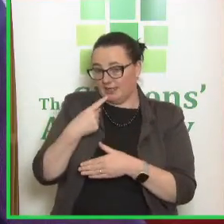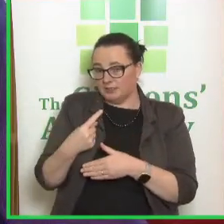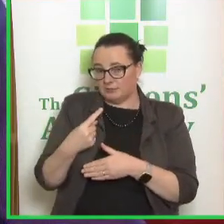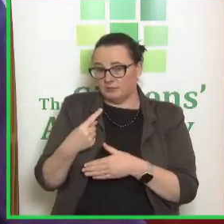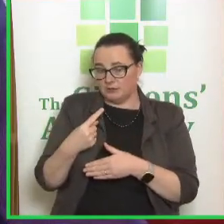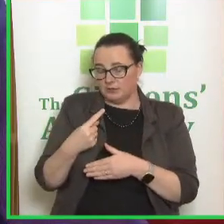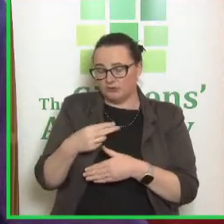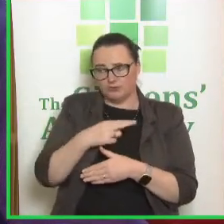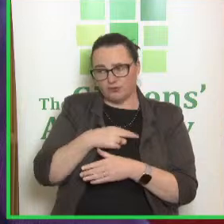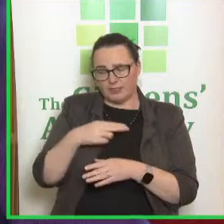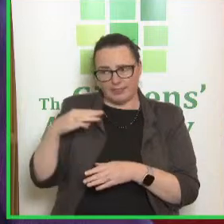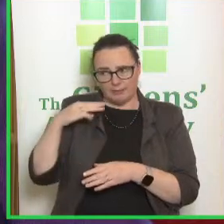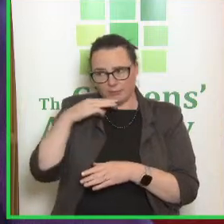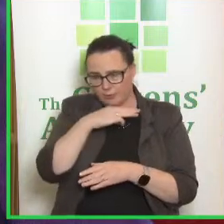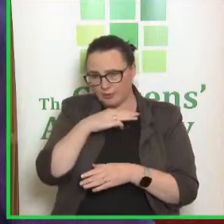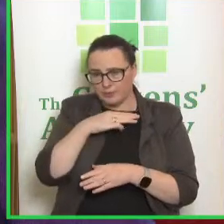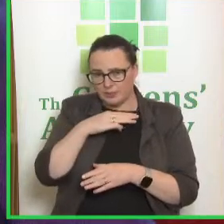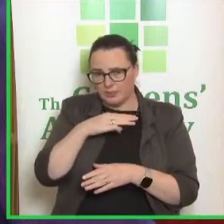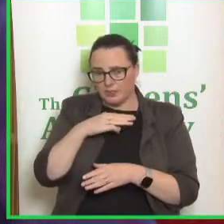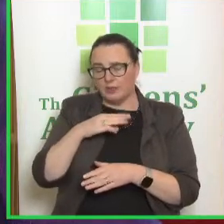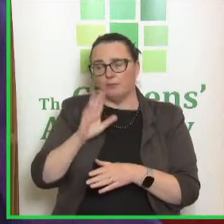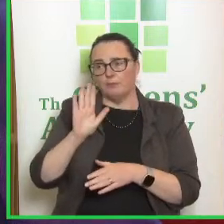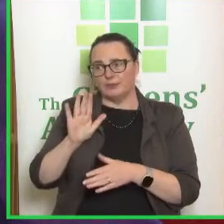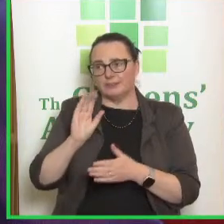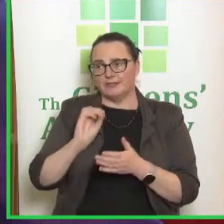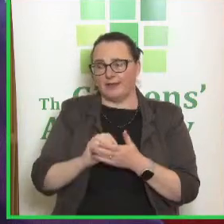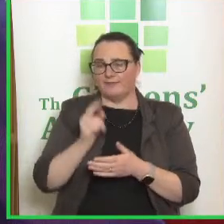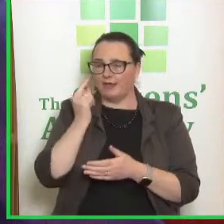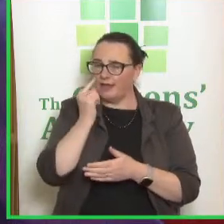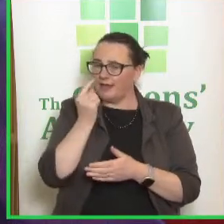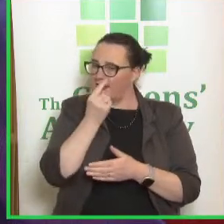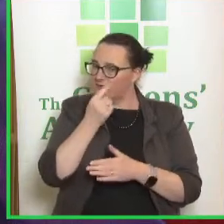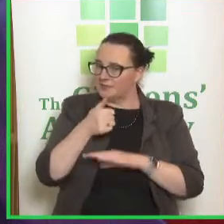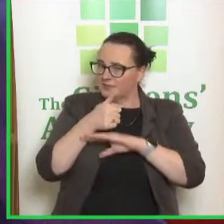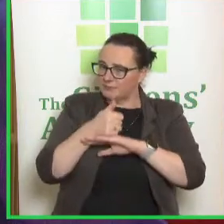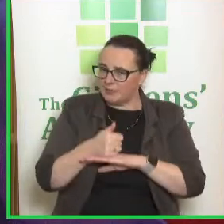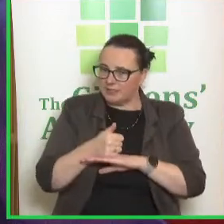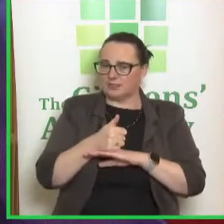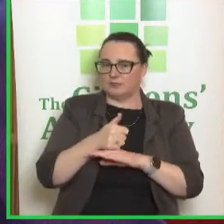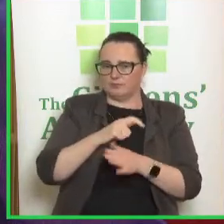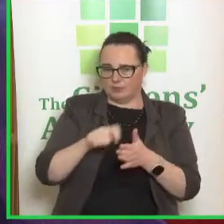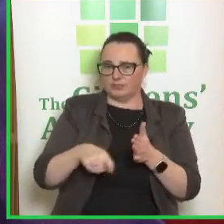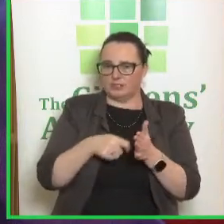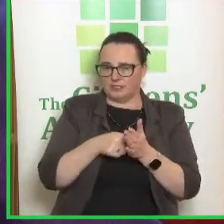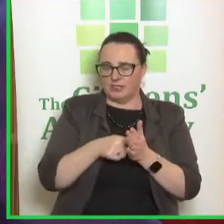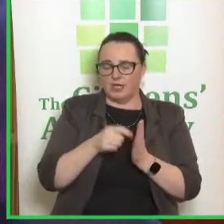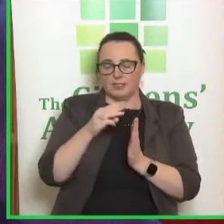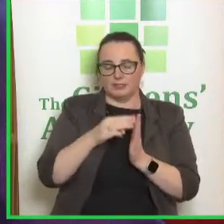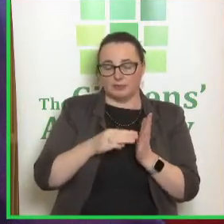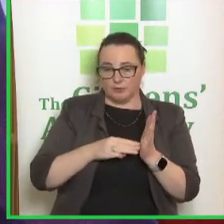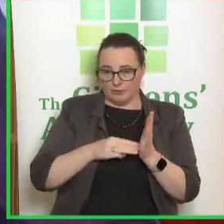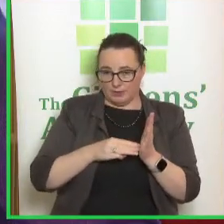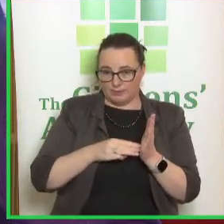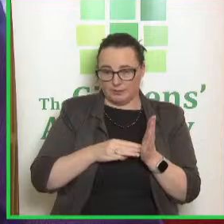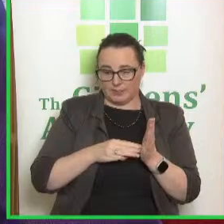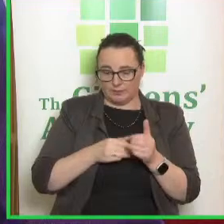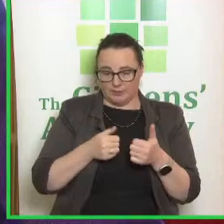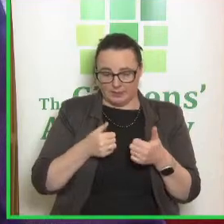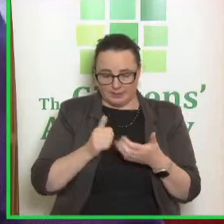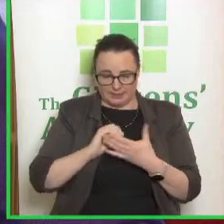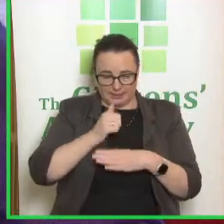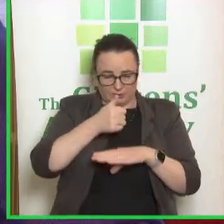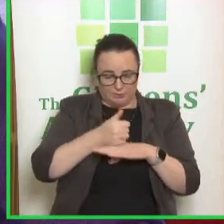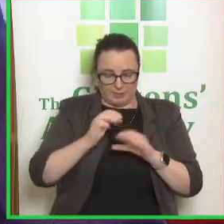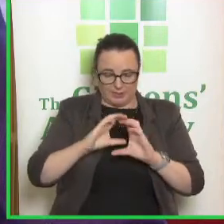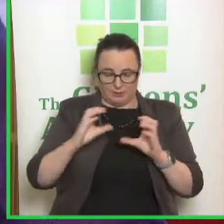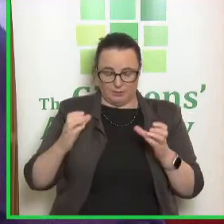there that's really important is to have evidence-based projects, so that the programmes that are going into specific communities